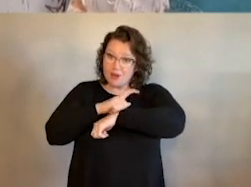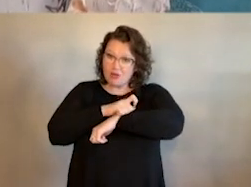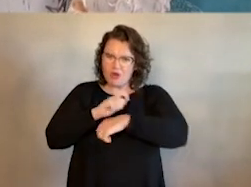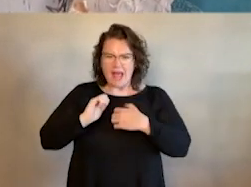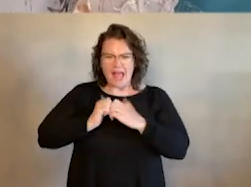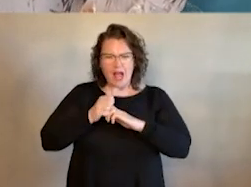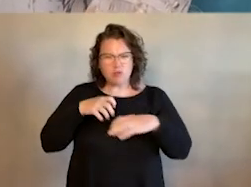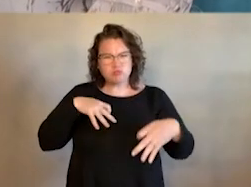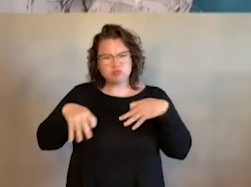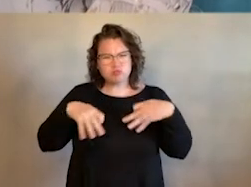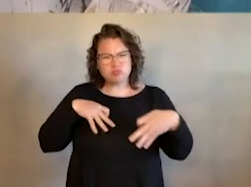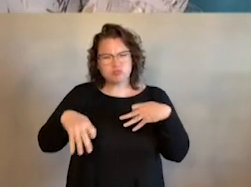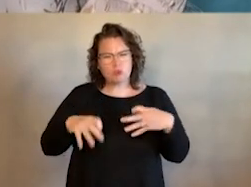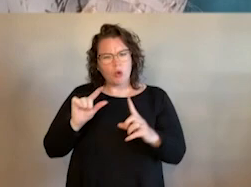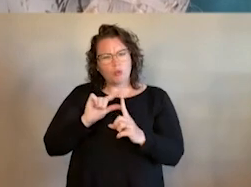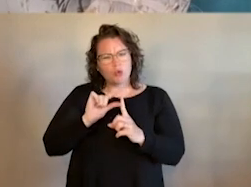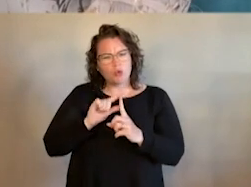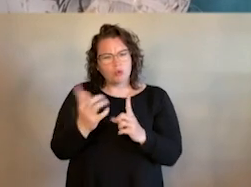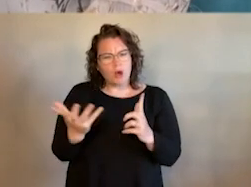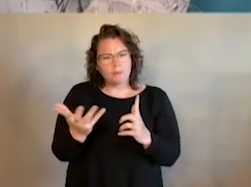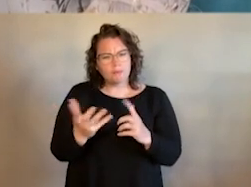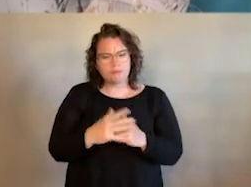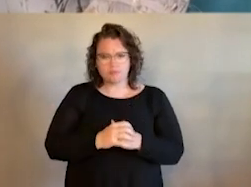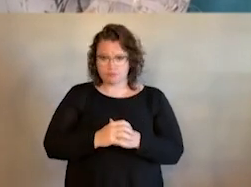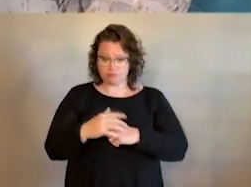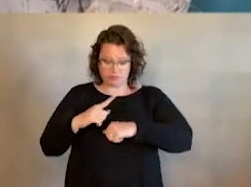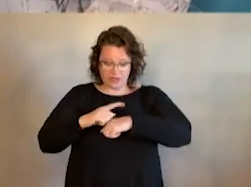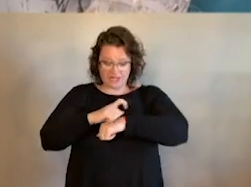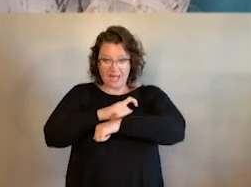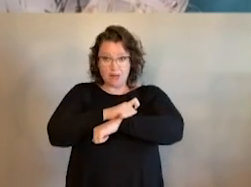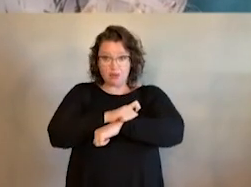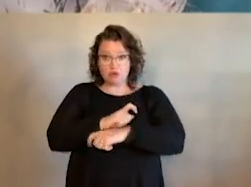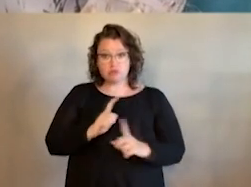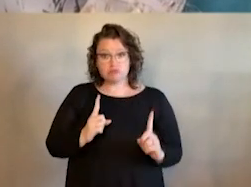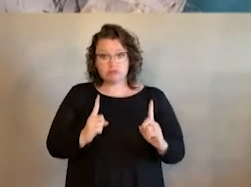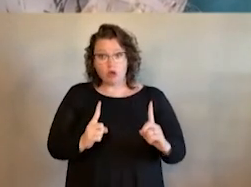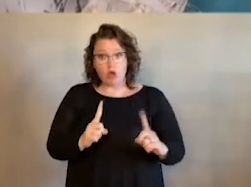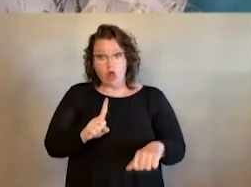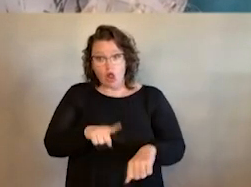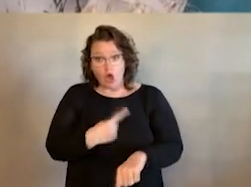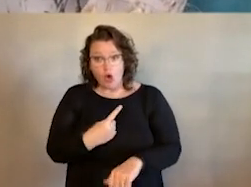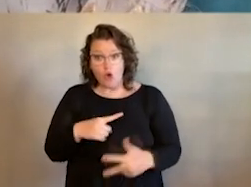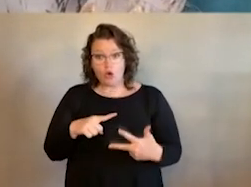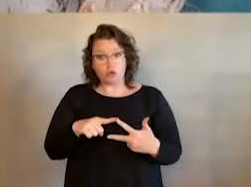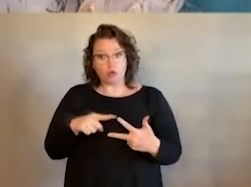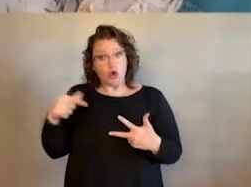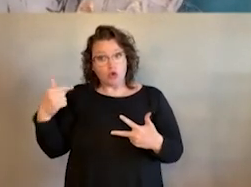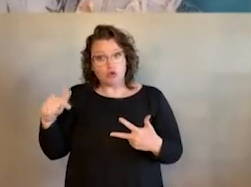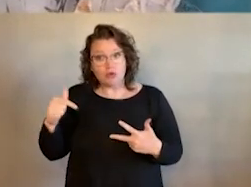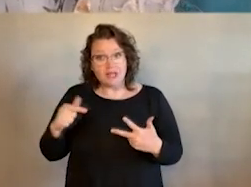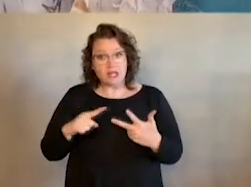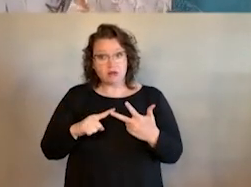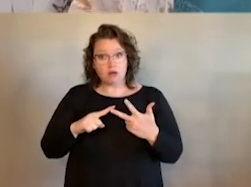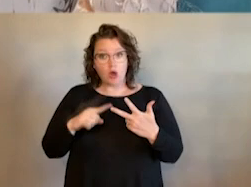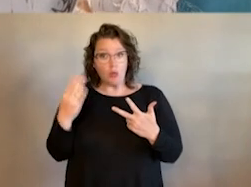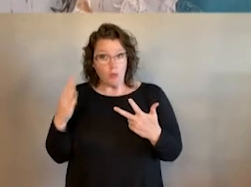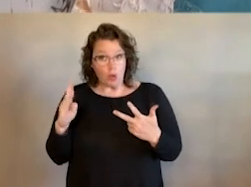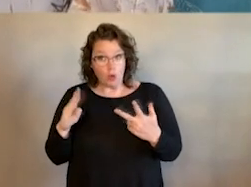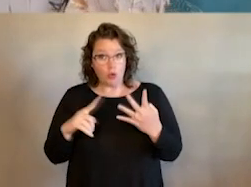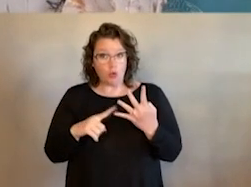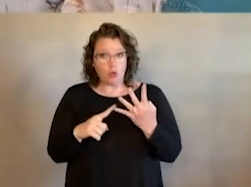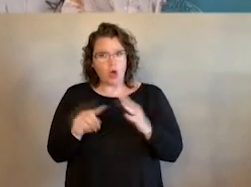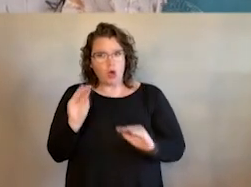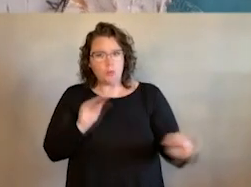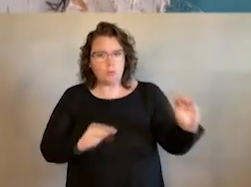to describe the caterpillar? Here we have a caterpillar. It is long, it is green and blue, and it moves slow. Those are